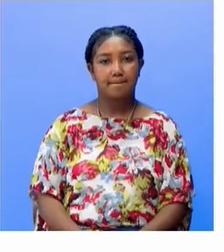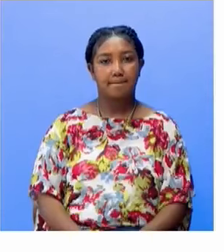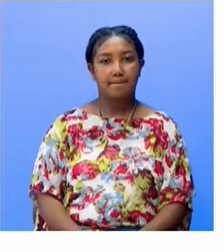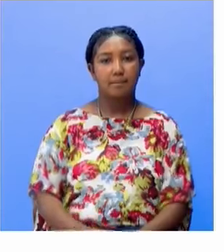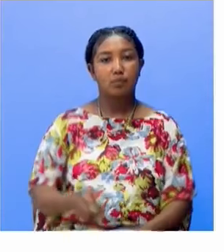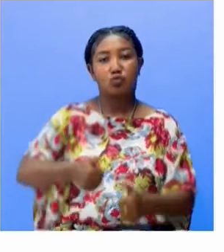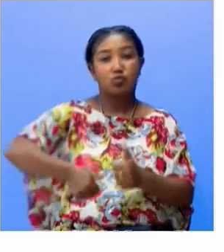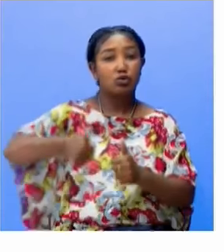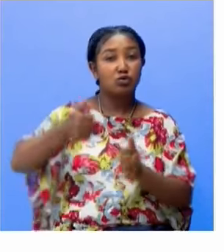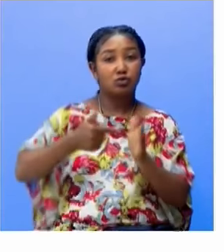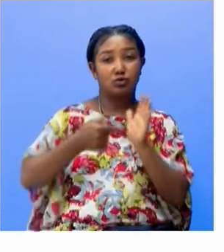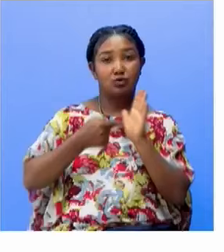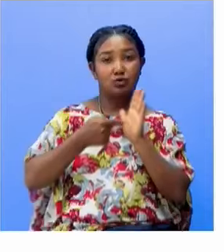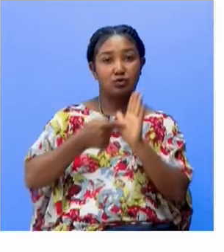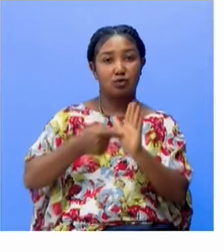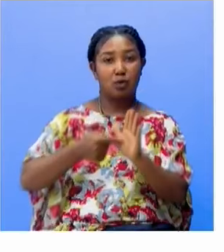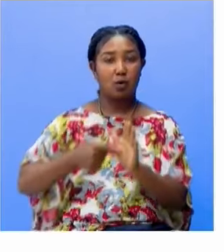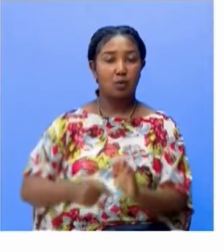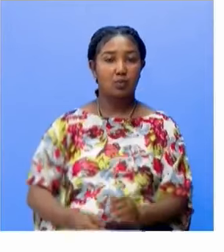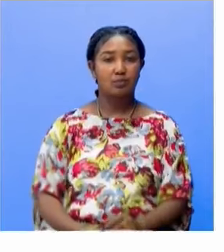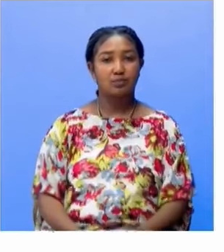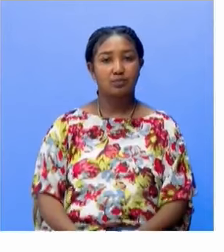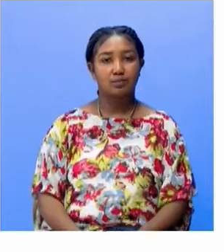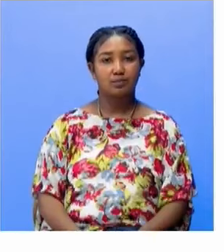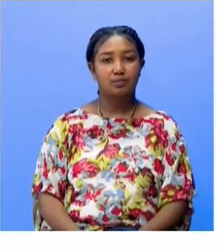Which show